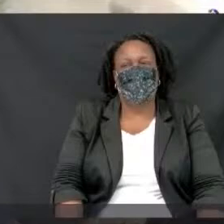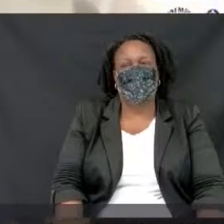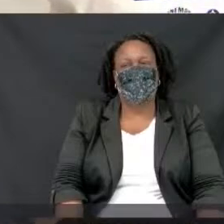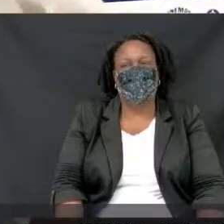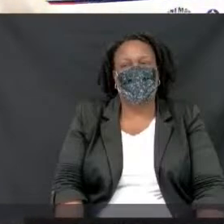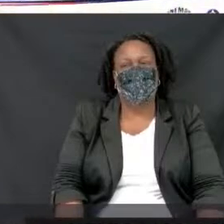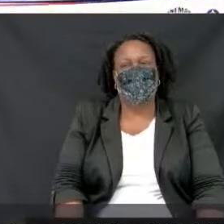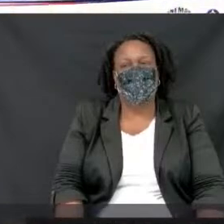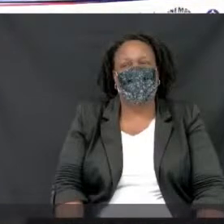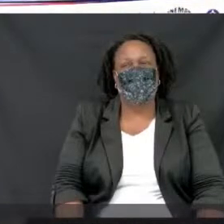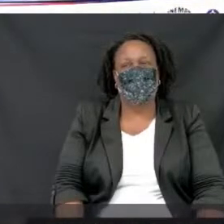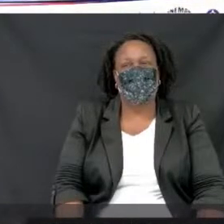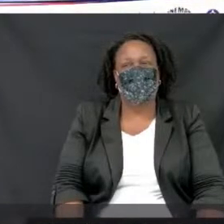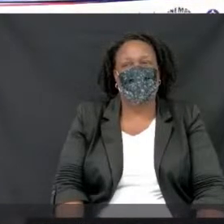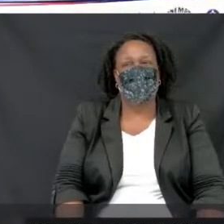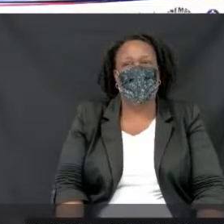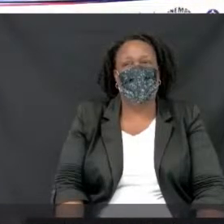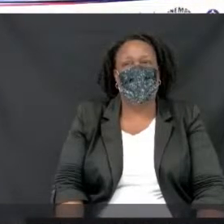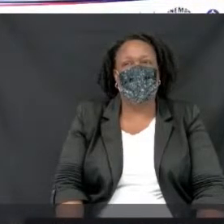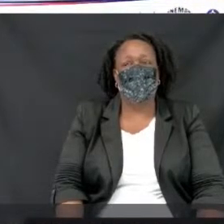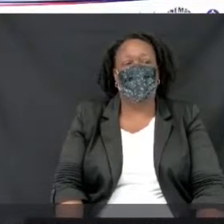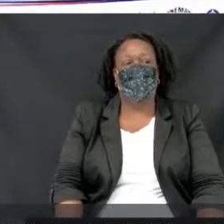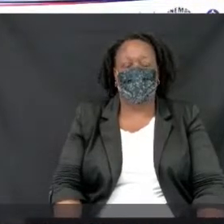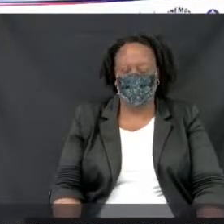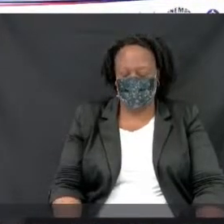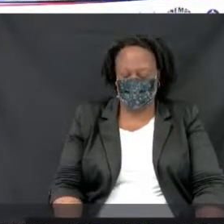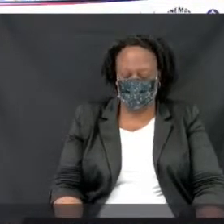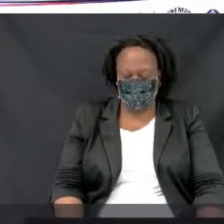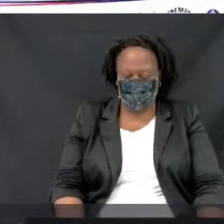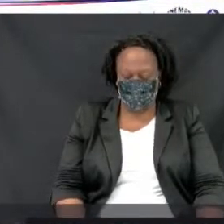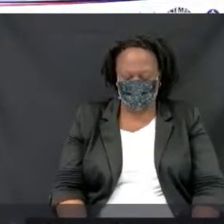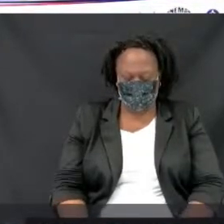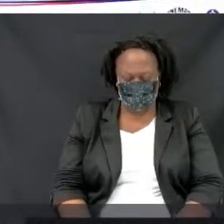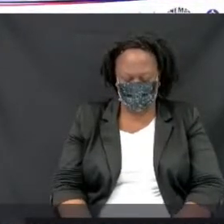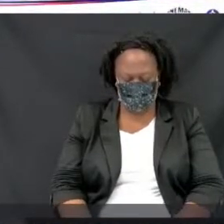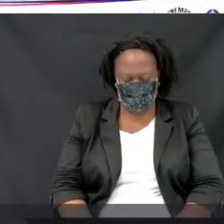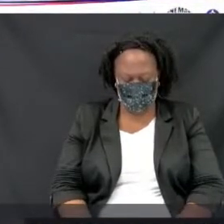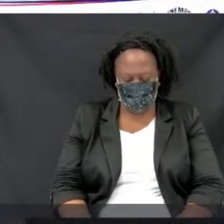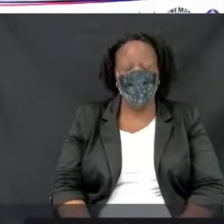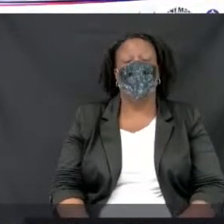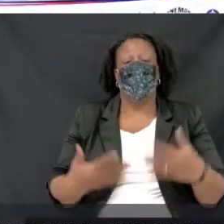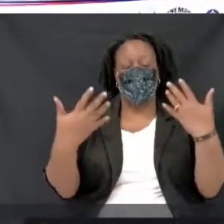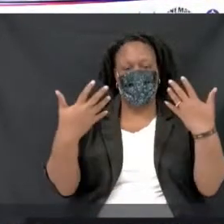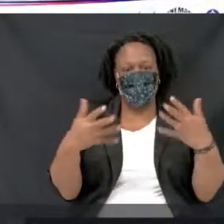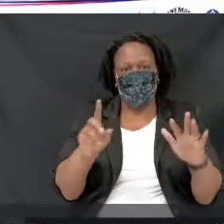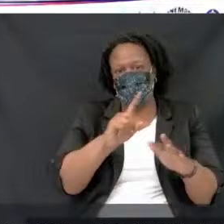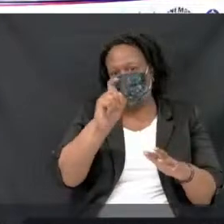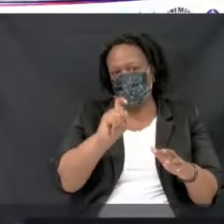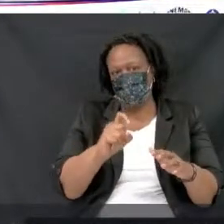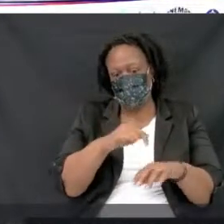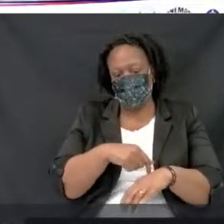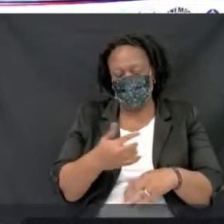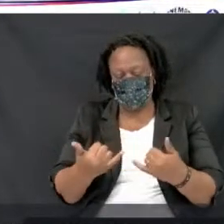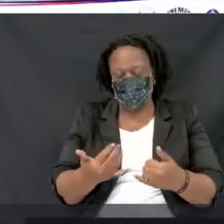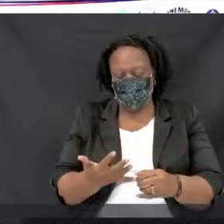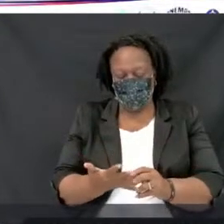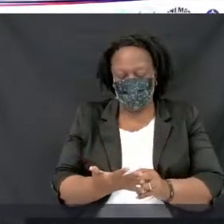Thank you, Mr. Samuel, and that brings us to the end of our question and answer segment for today.